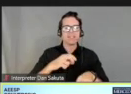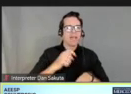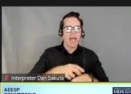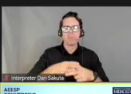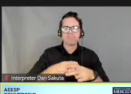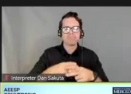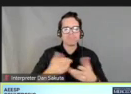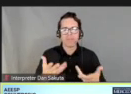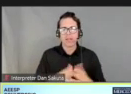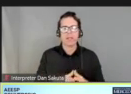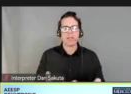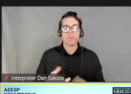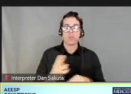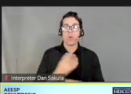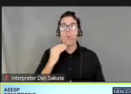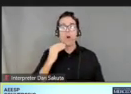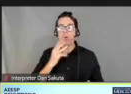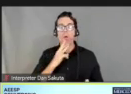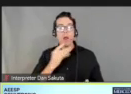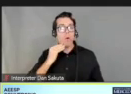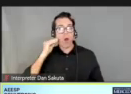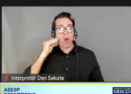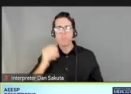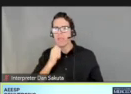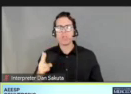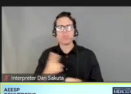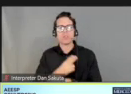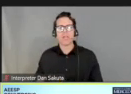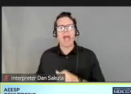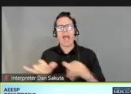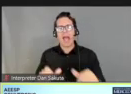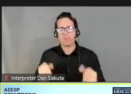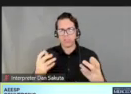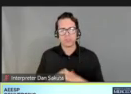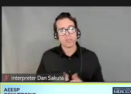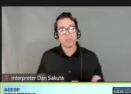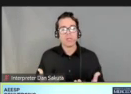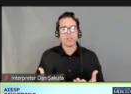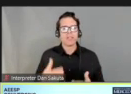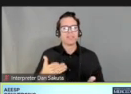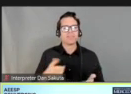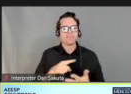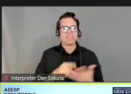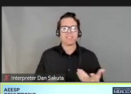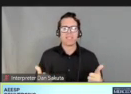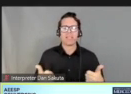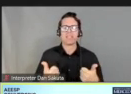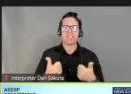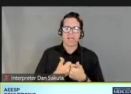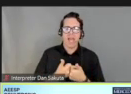maybe at home, you wouldn't be using as much water. And in this challenges water safety at the